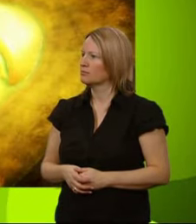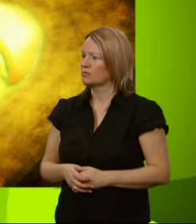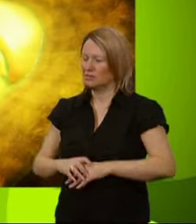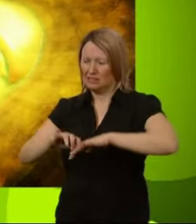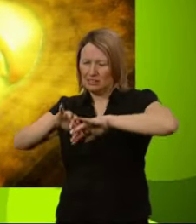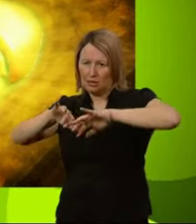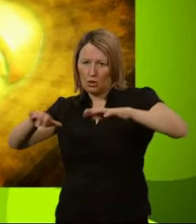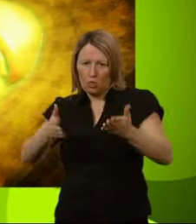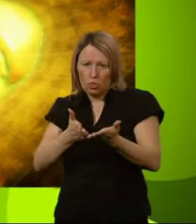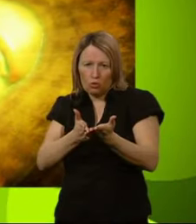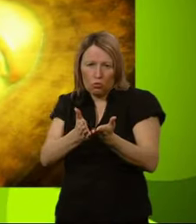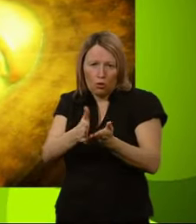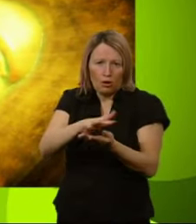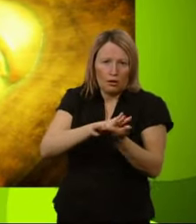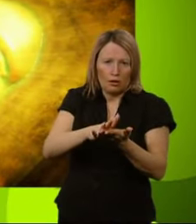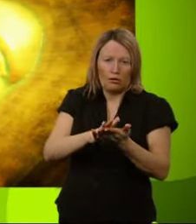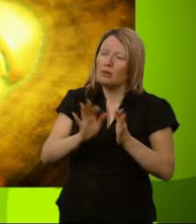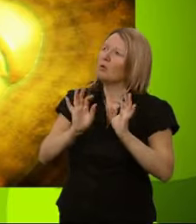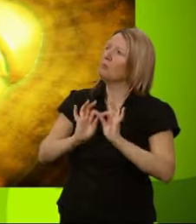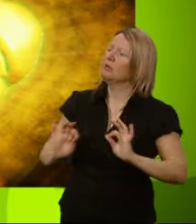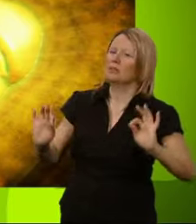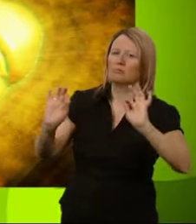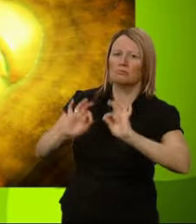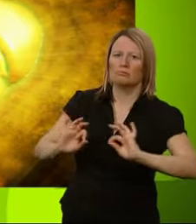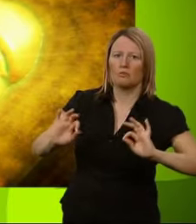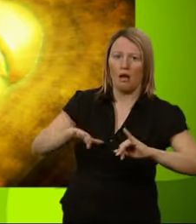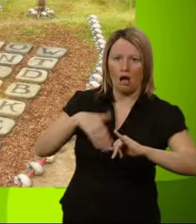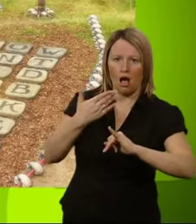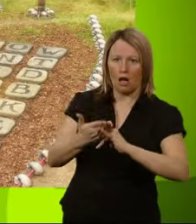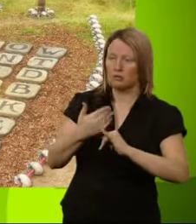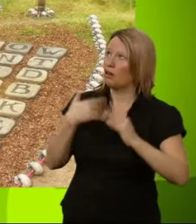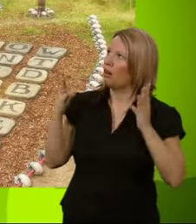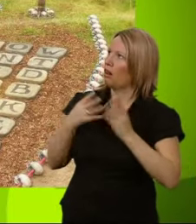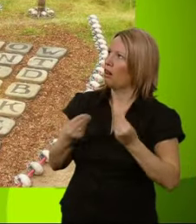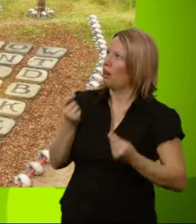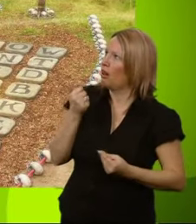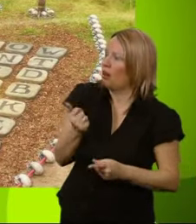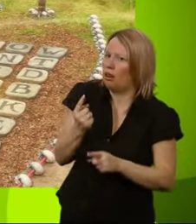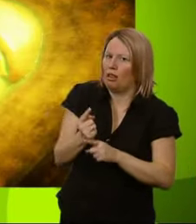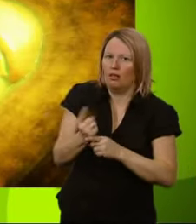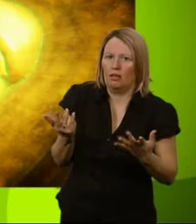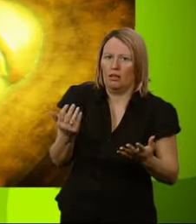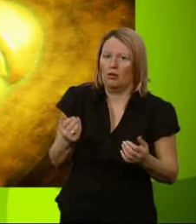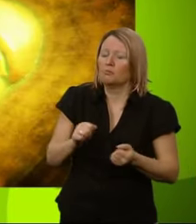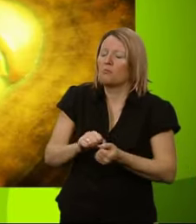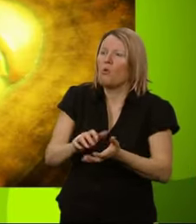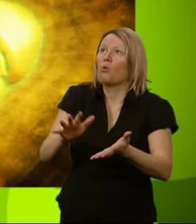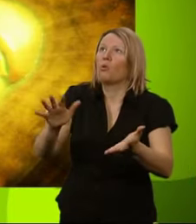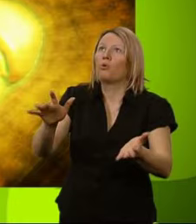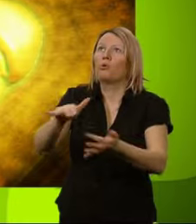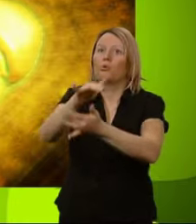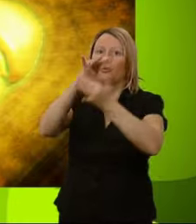I can tear through a crust. I give mantle no peace. Until I'm extinct, smoke I